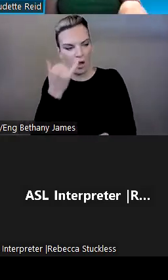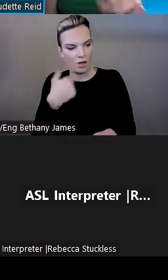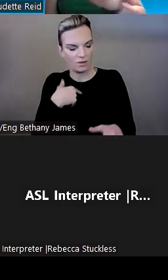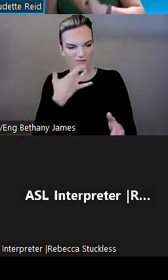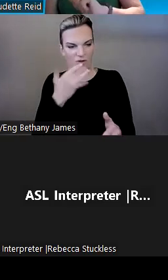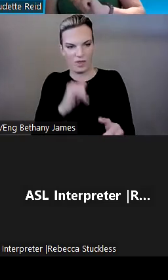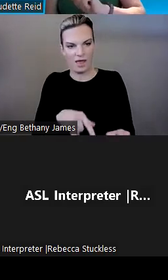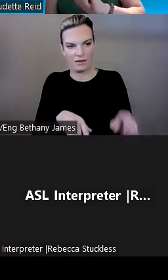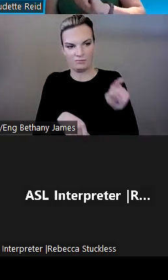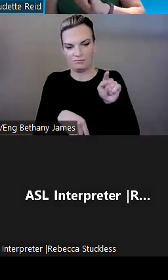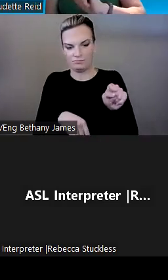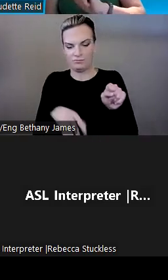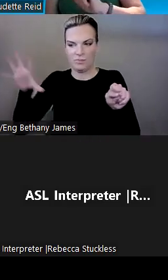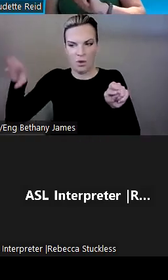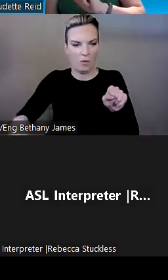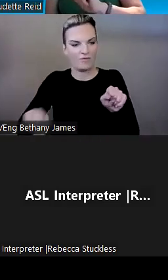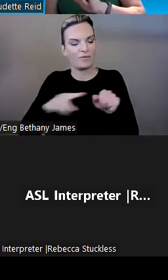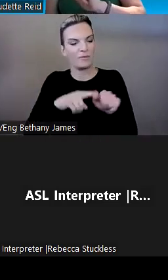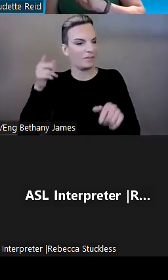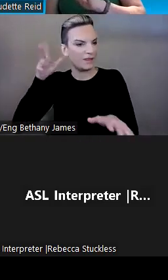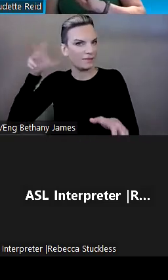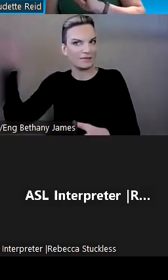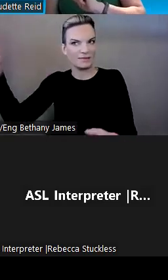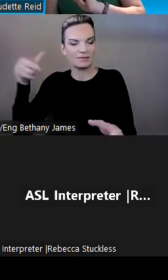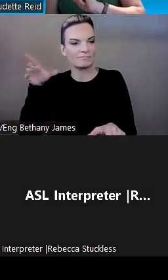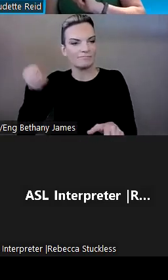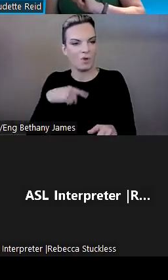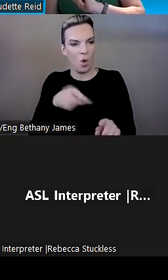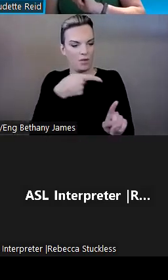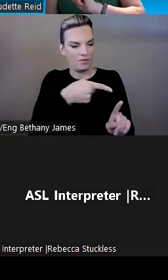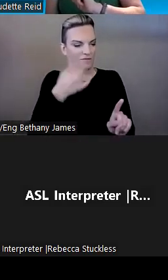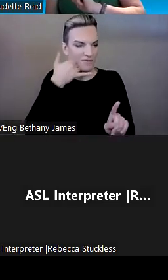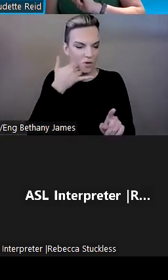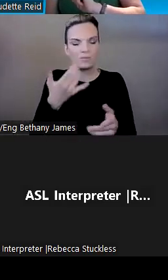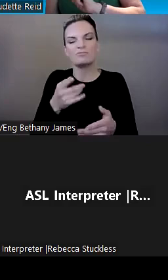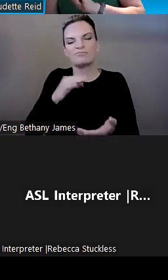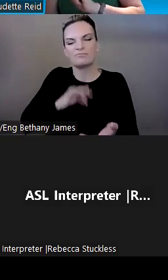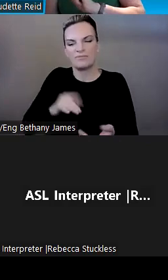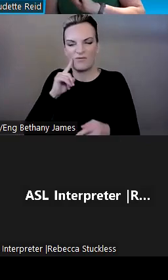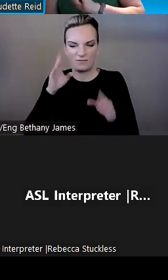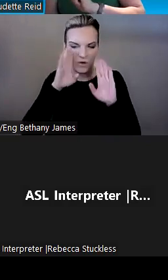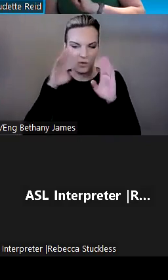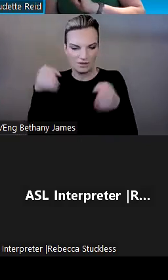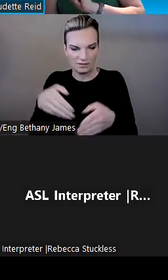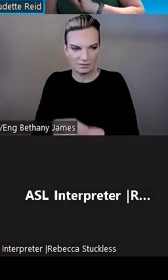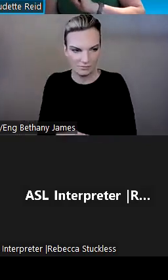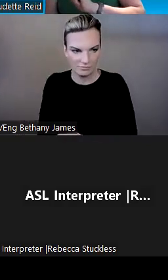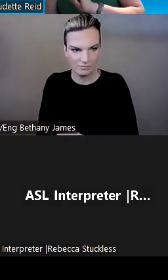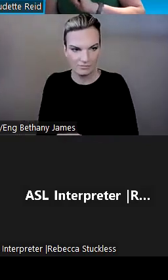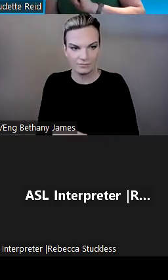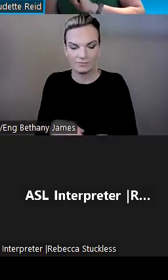the background sounds go out. So that can be very useful for focus. Spoken